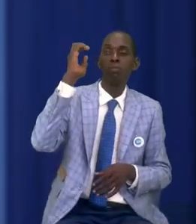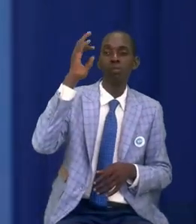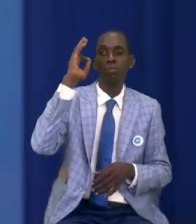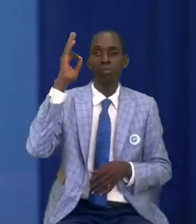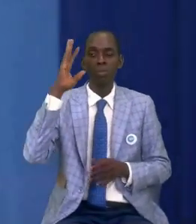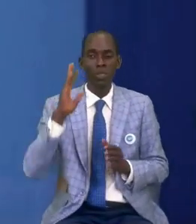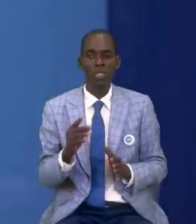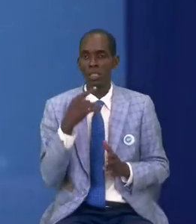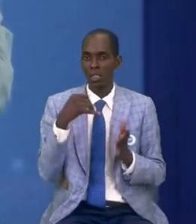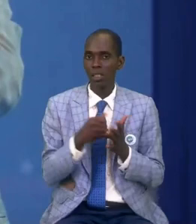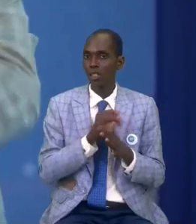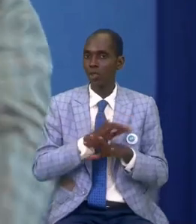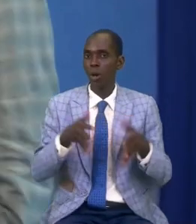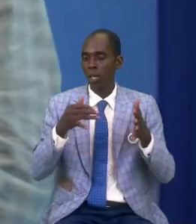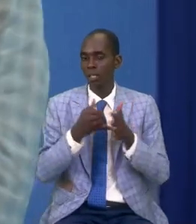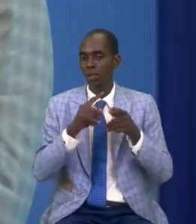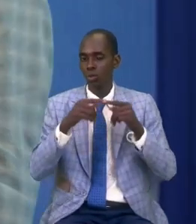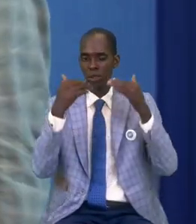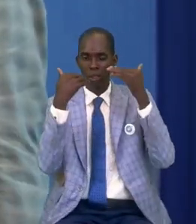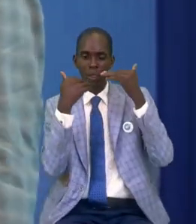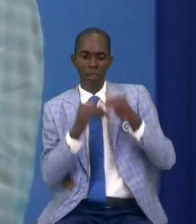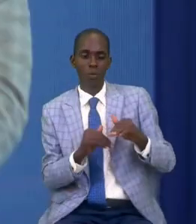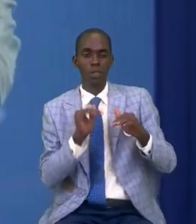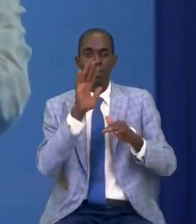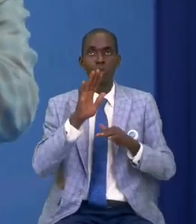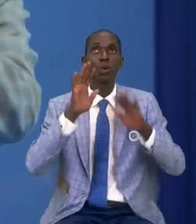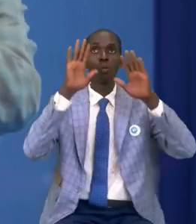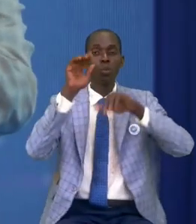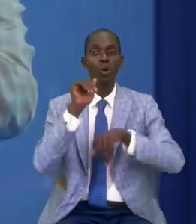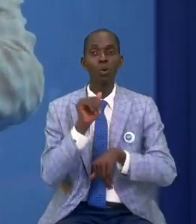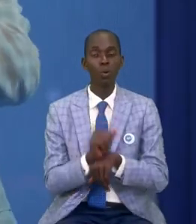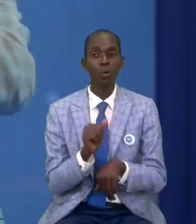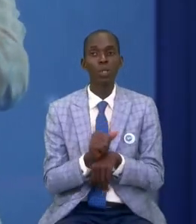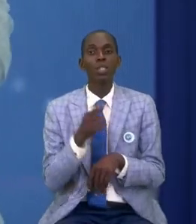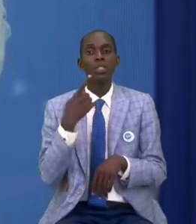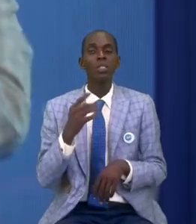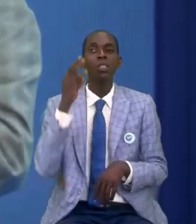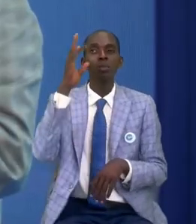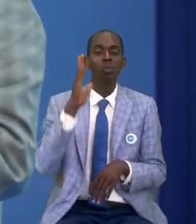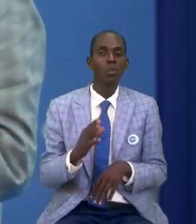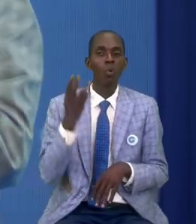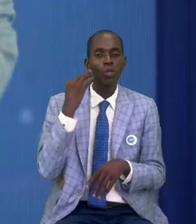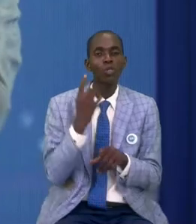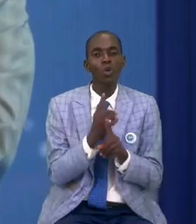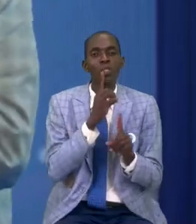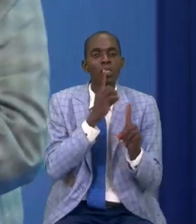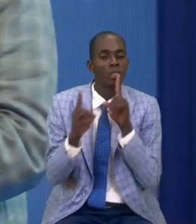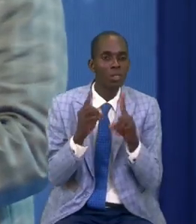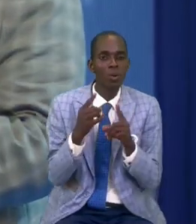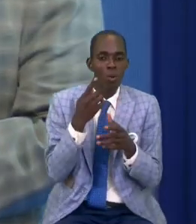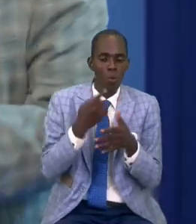the Lord, which was spoken by the Lord. Of the Lord by the prophet saying,